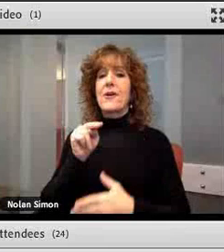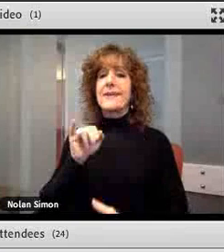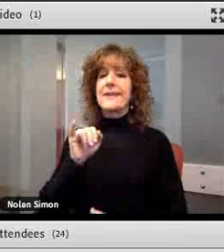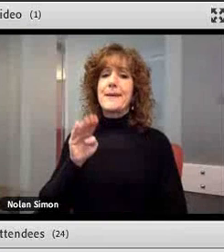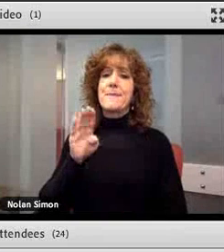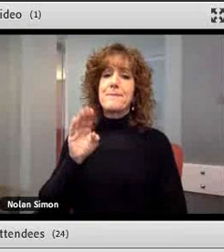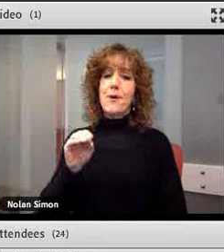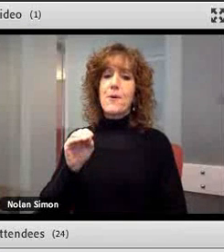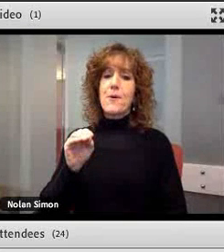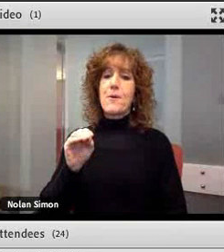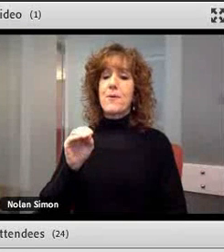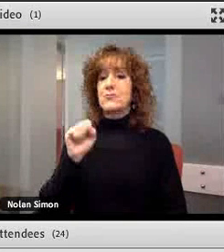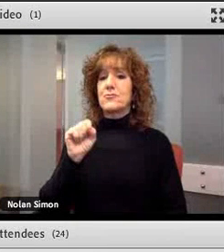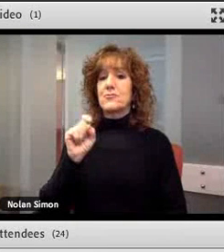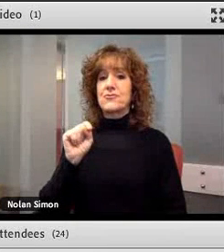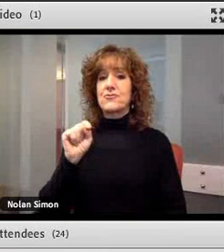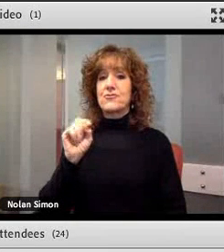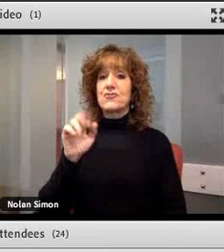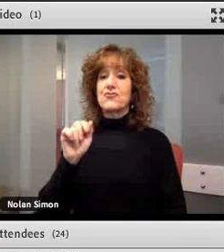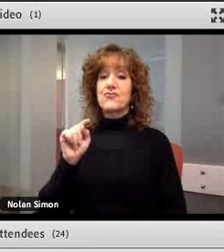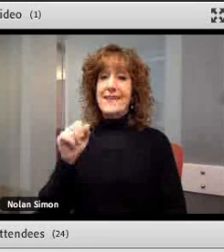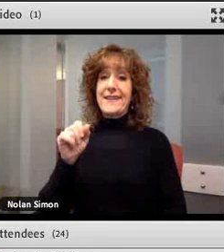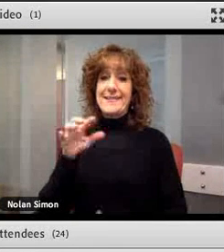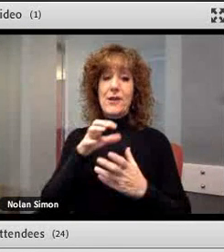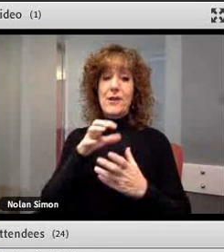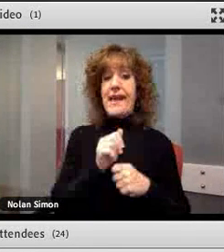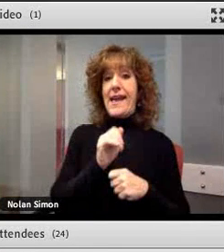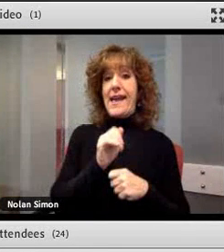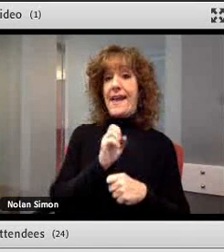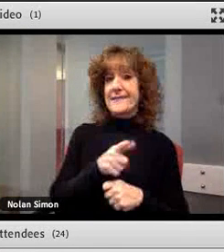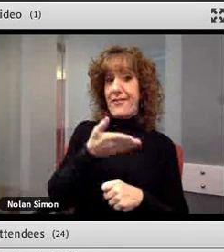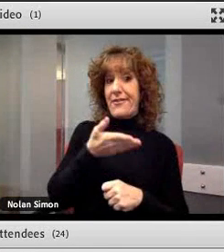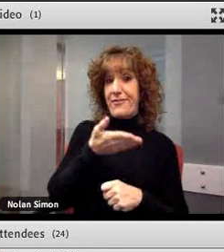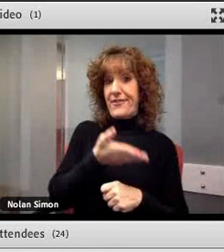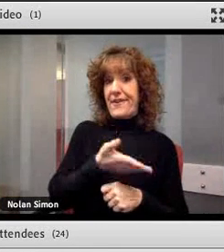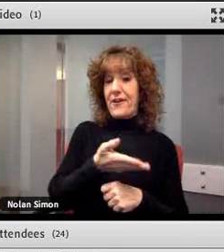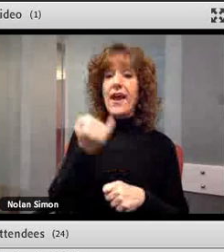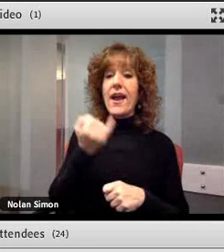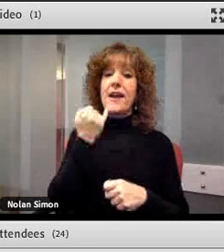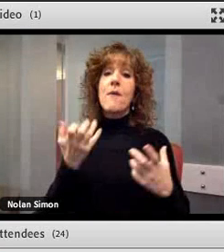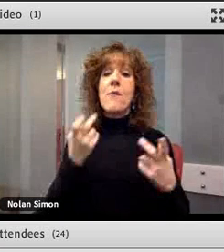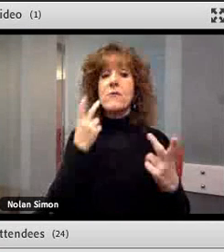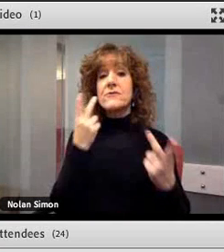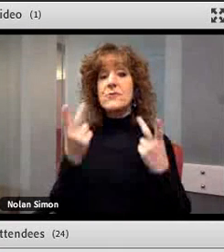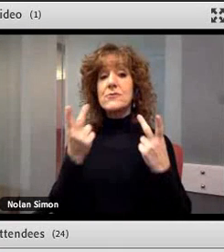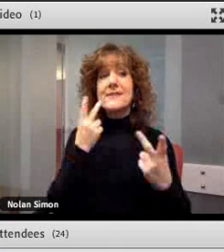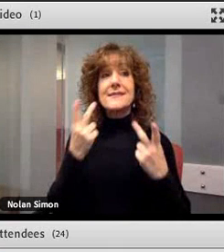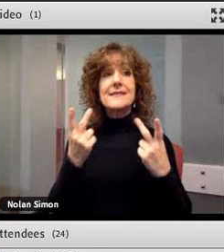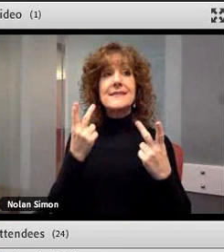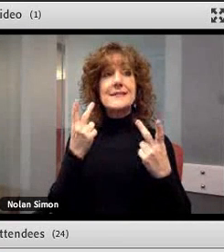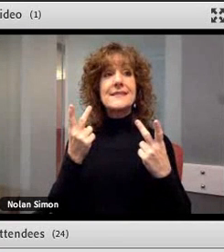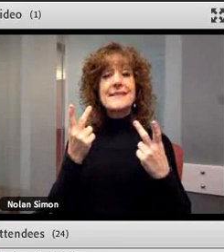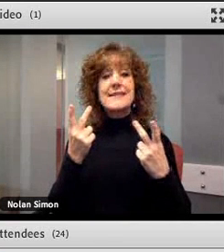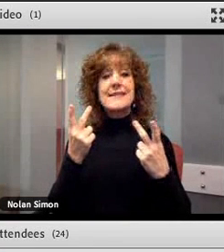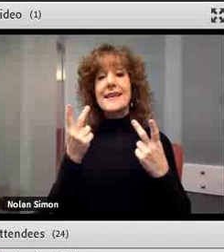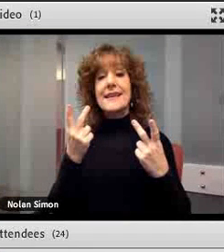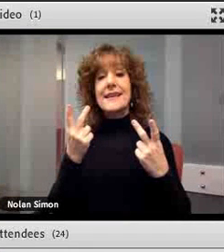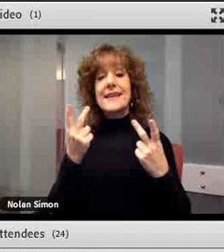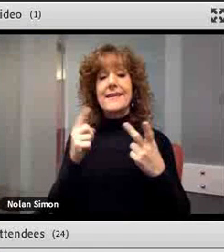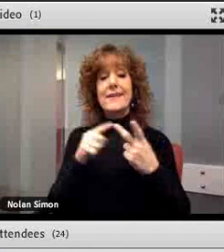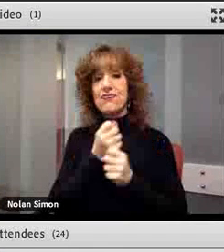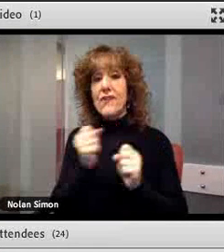clouds. Okay, I could get the ASL here. And if I want to see a rescue or play a